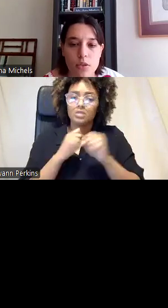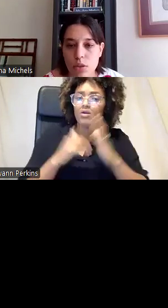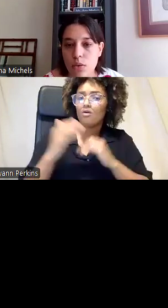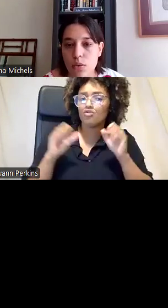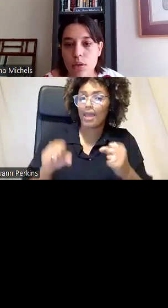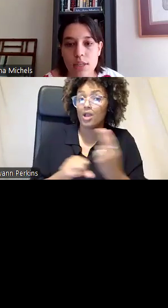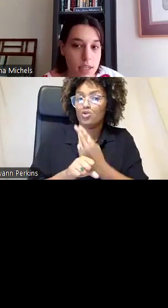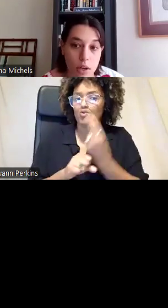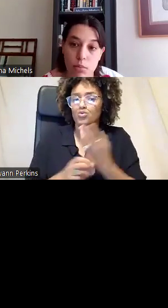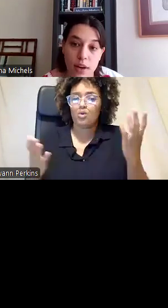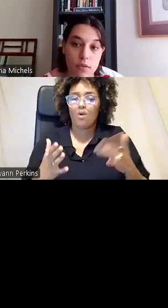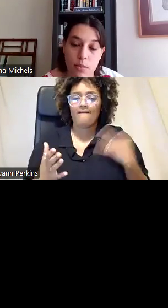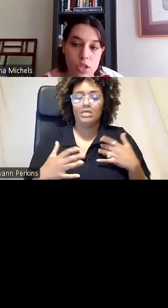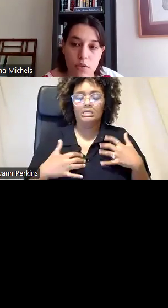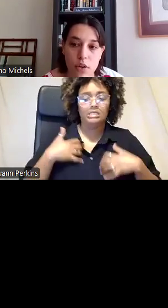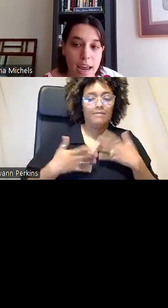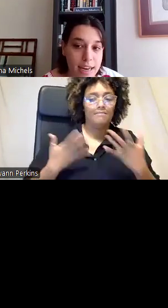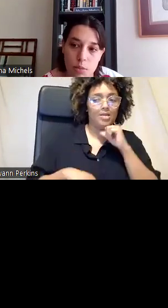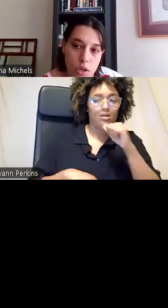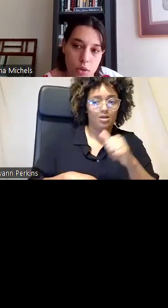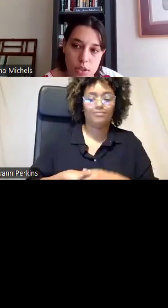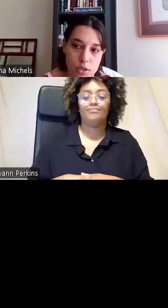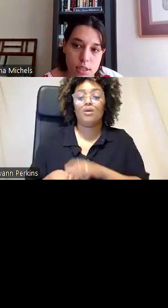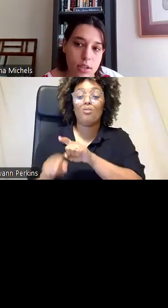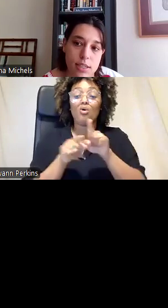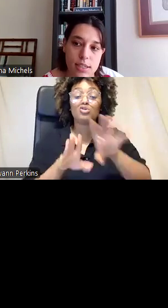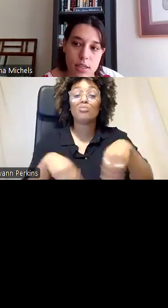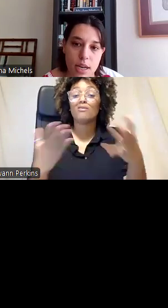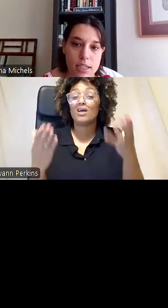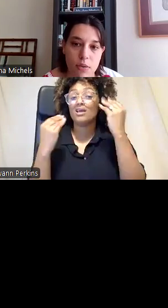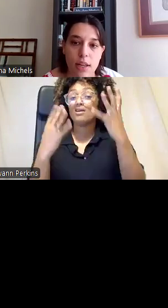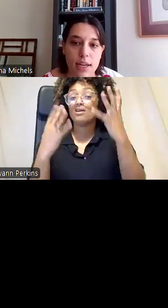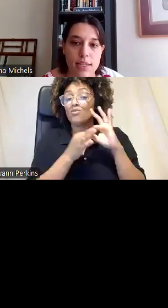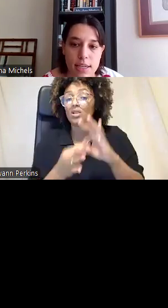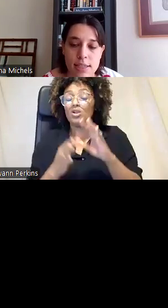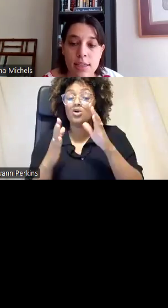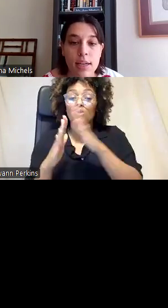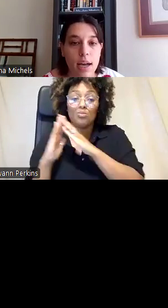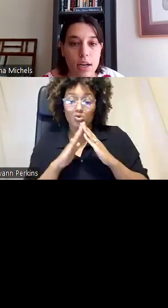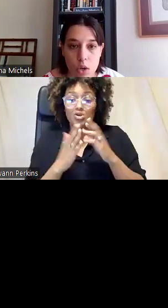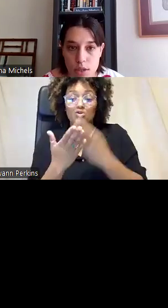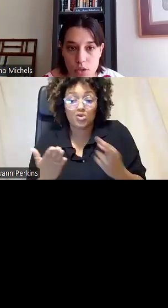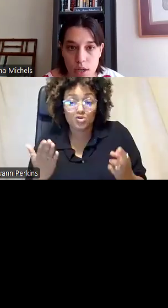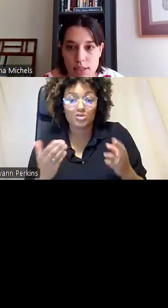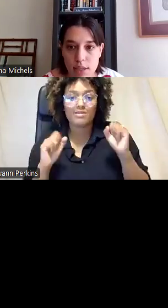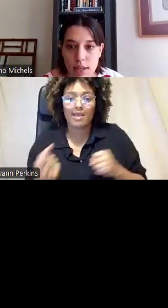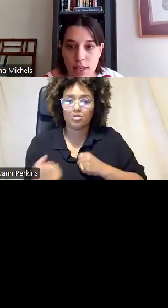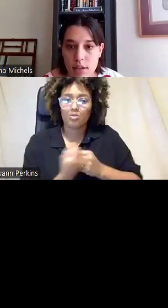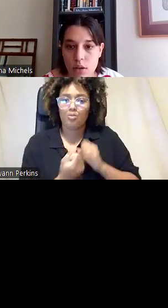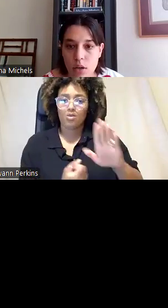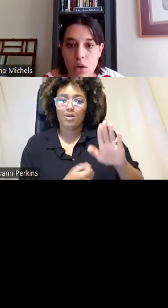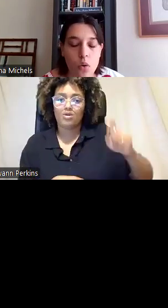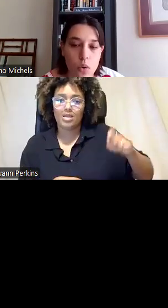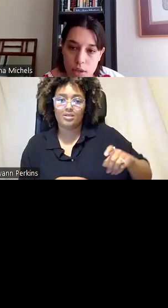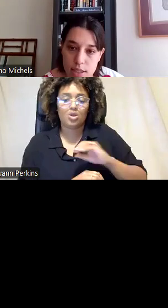be helpful to consider and provide information for any community resources that could assist in meeting some of the client's needs at no additional cost to the